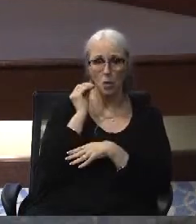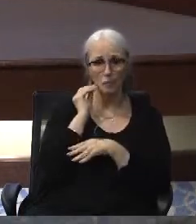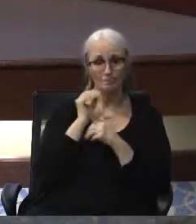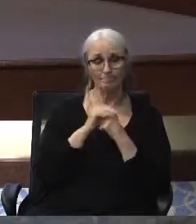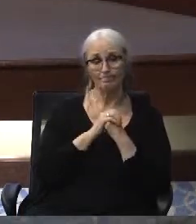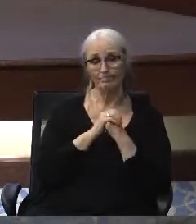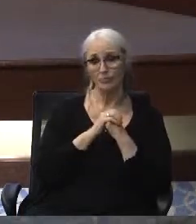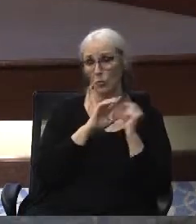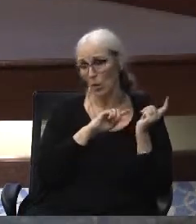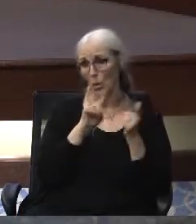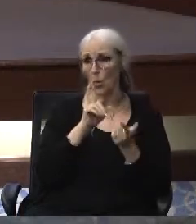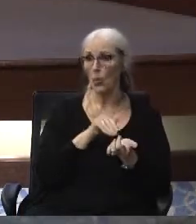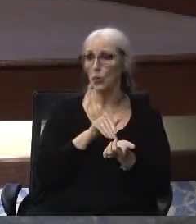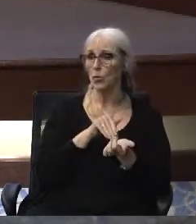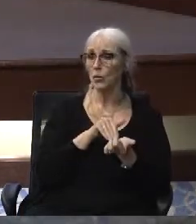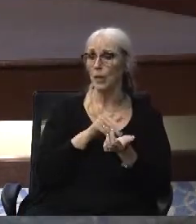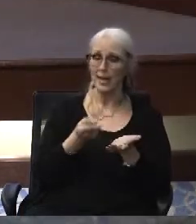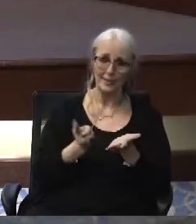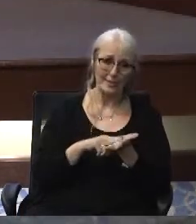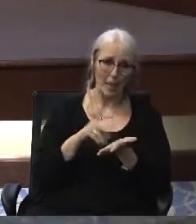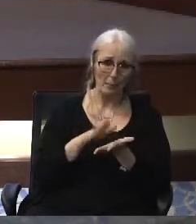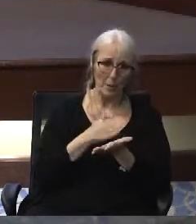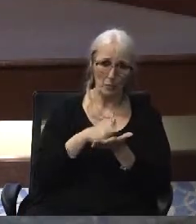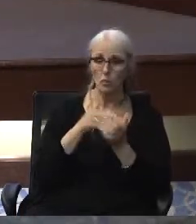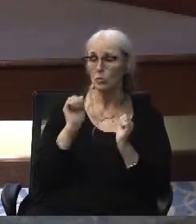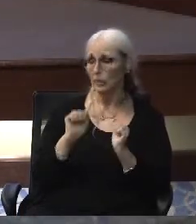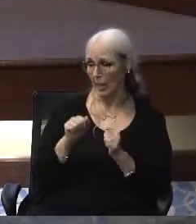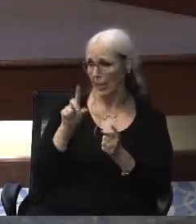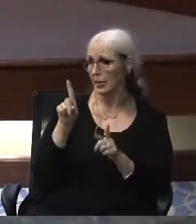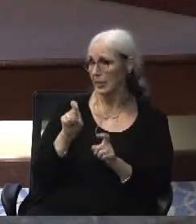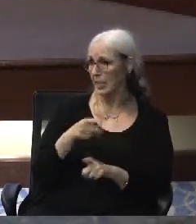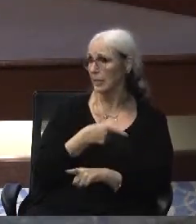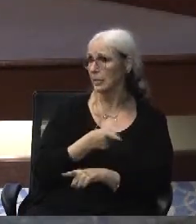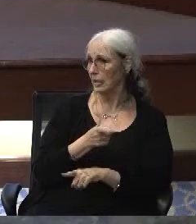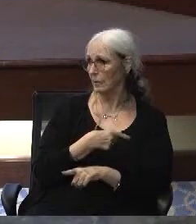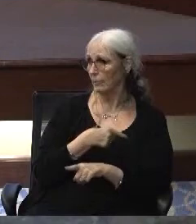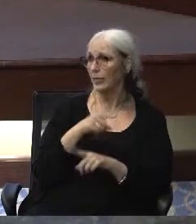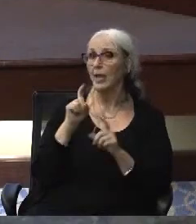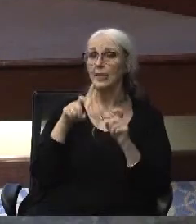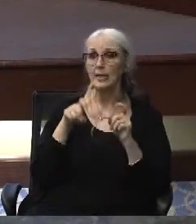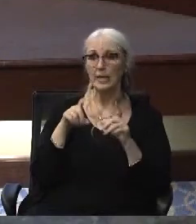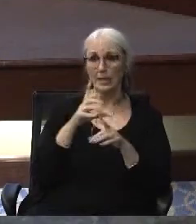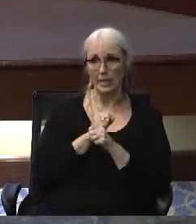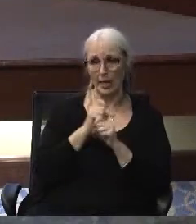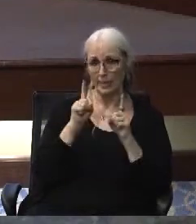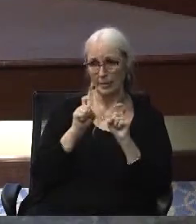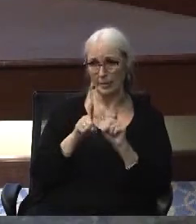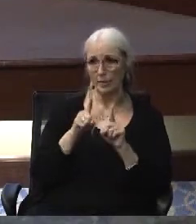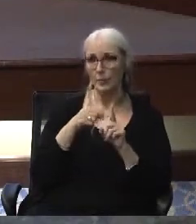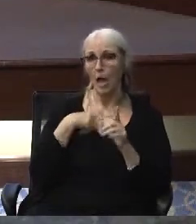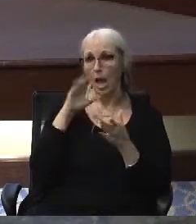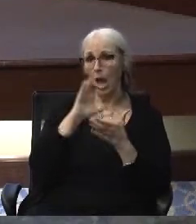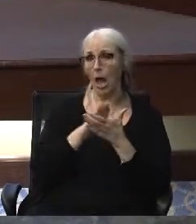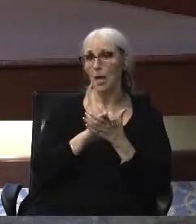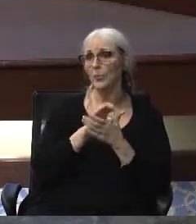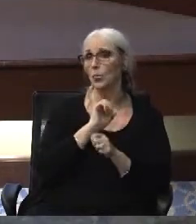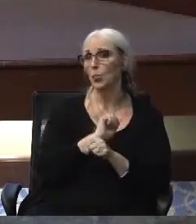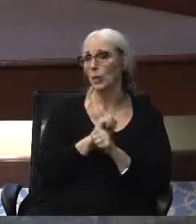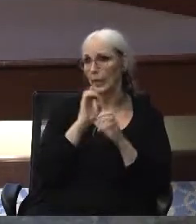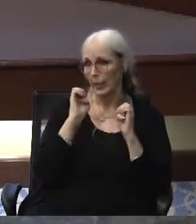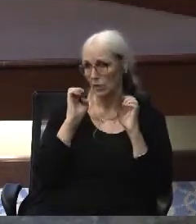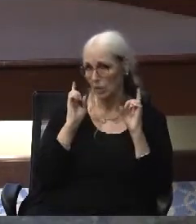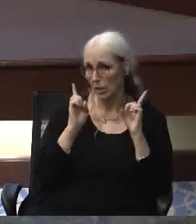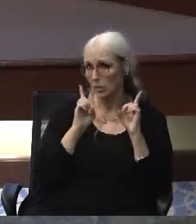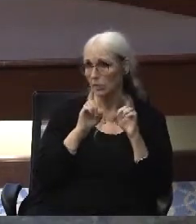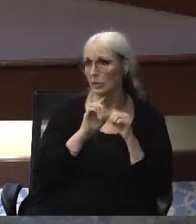So we go up to the nurse's office, sign the paper, yes, you can test them. Because they need to get tested. My husband works in education, so it is